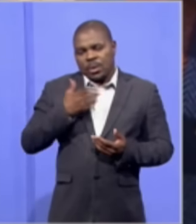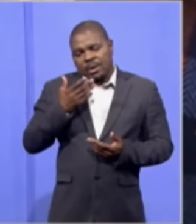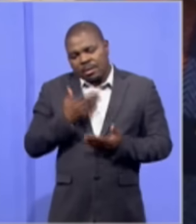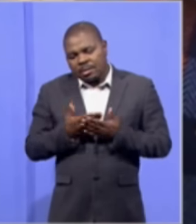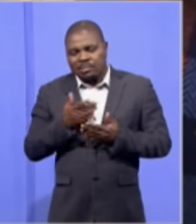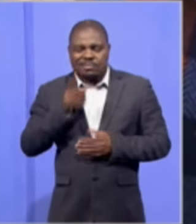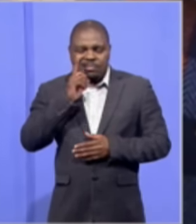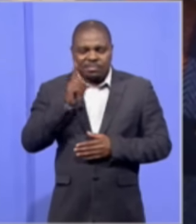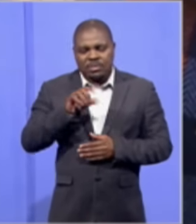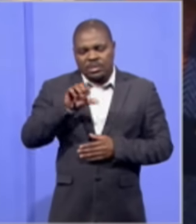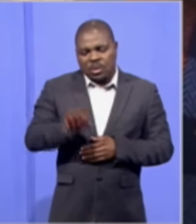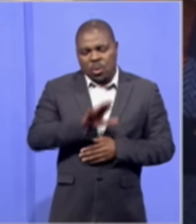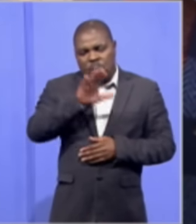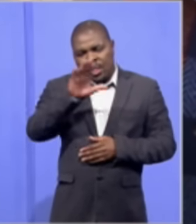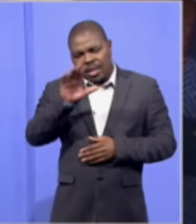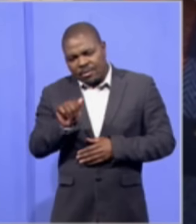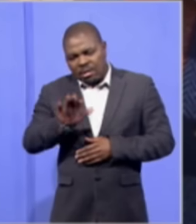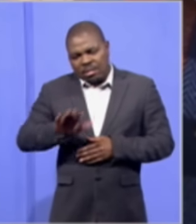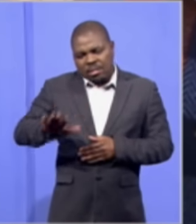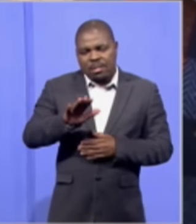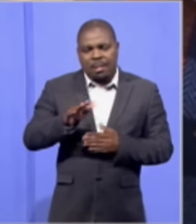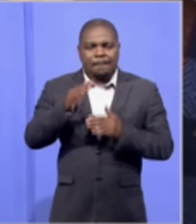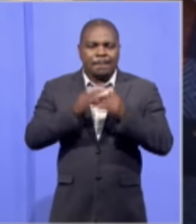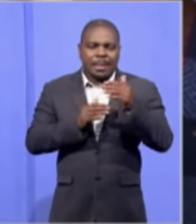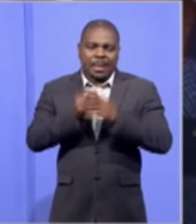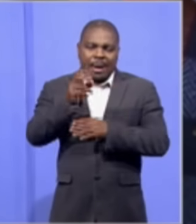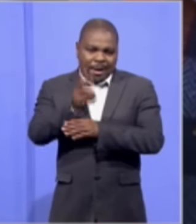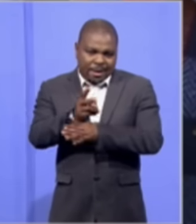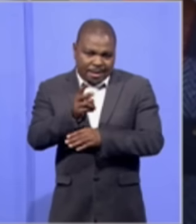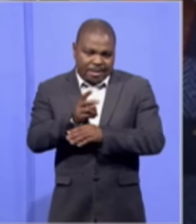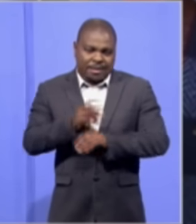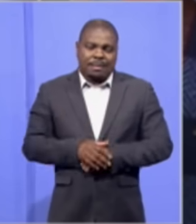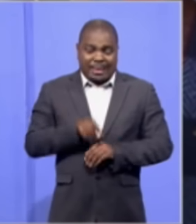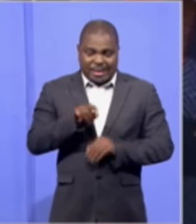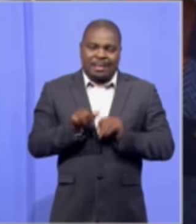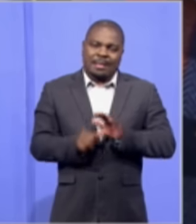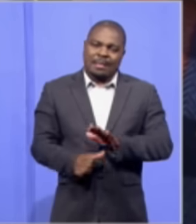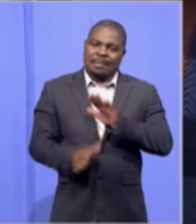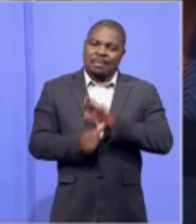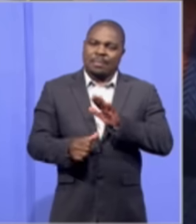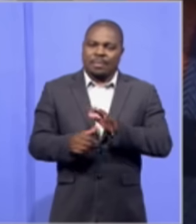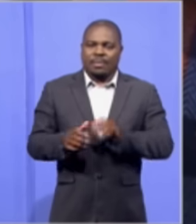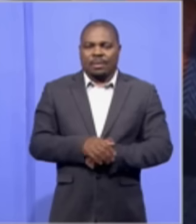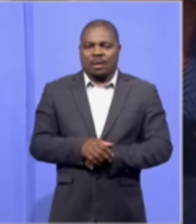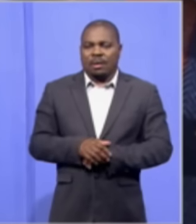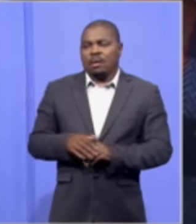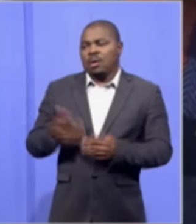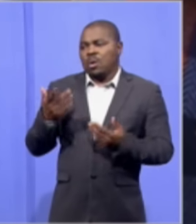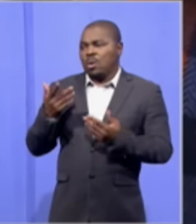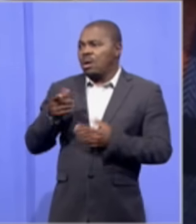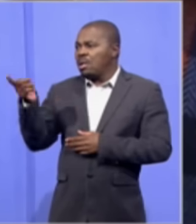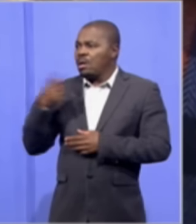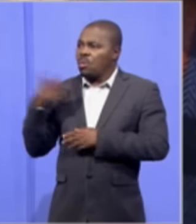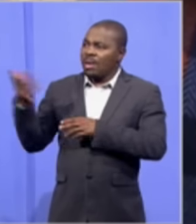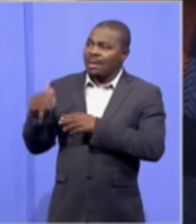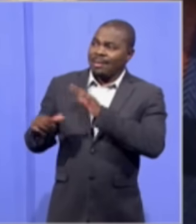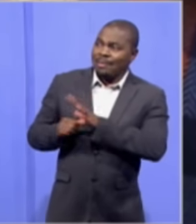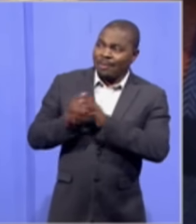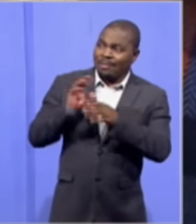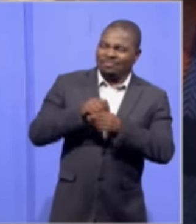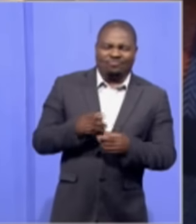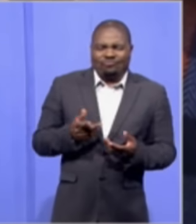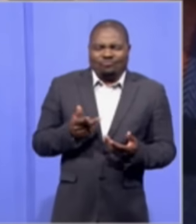South Africanness as a country? And that is what is important. So nothing really depends on that. So we're fully